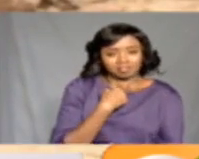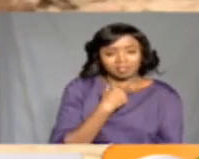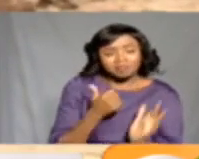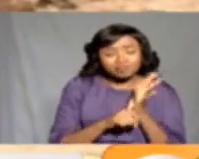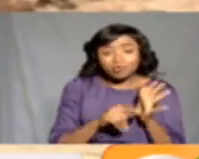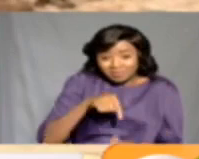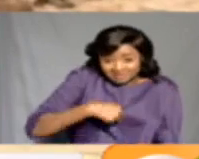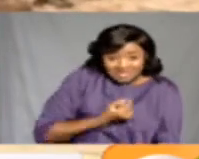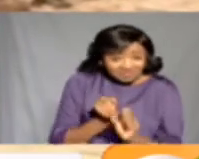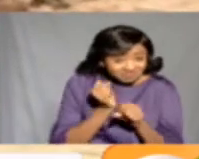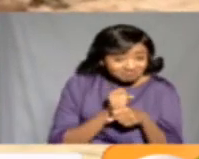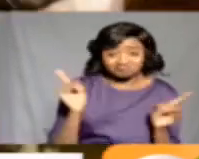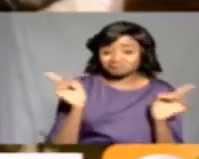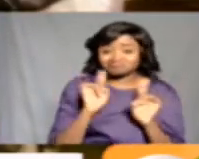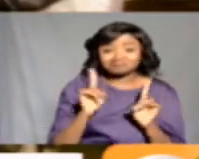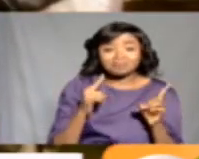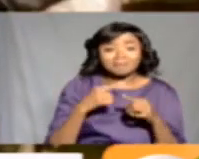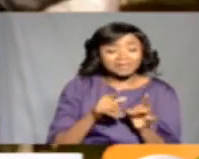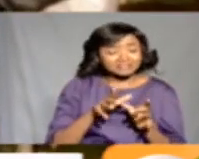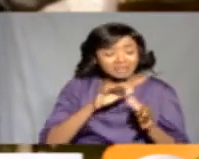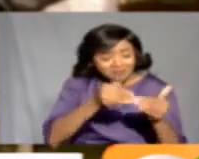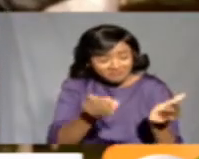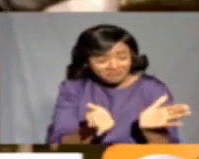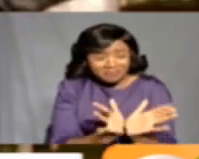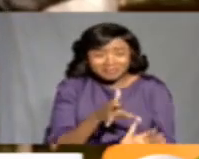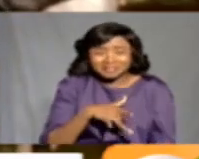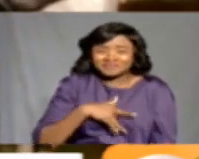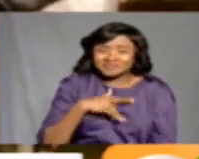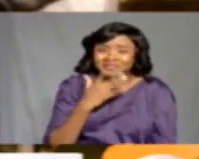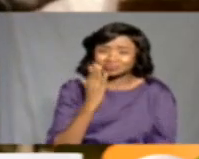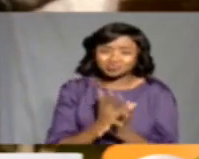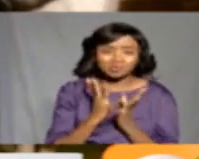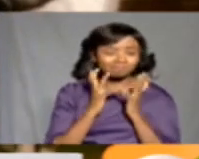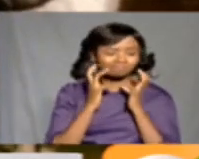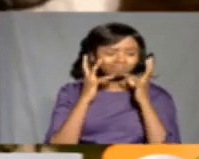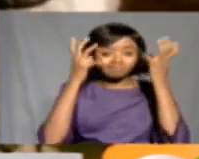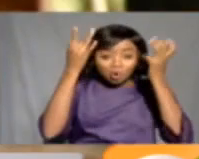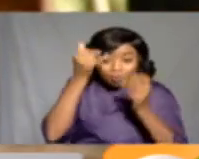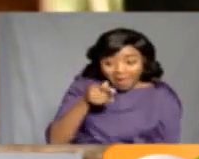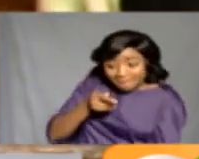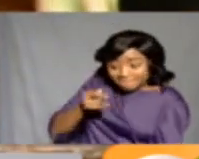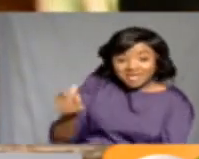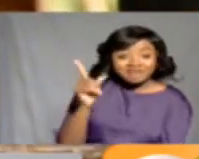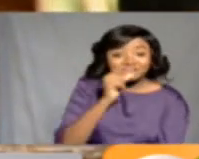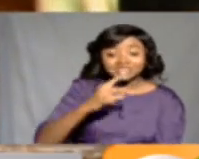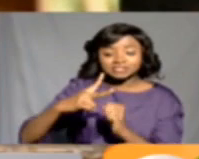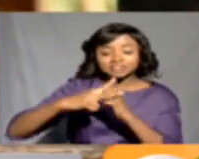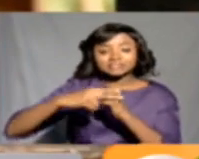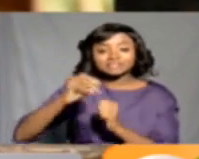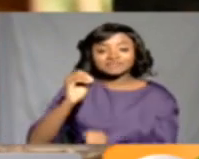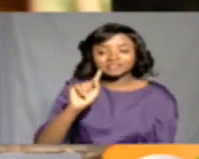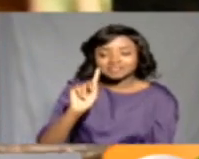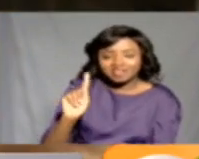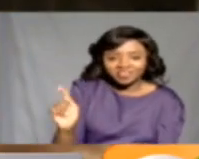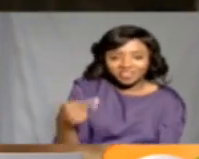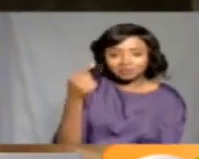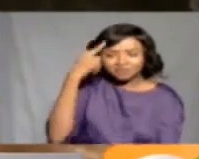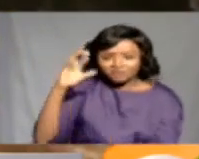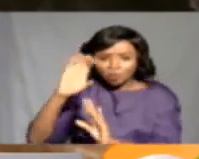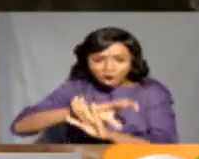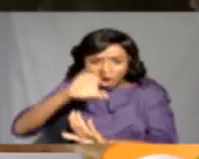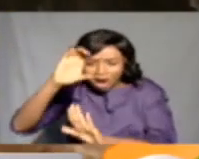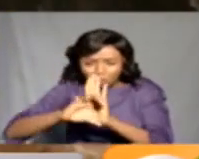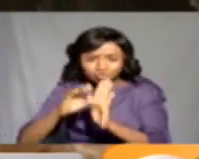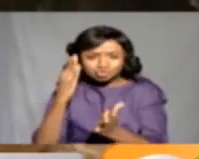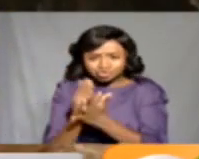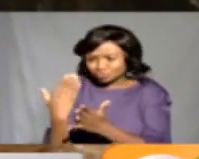but nonetheless one that pushes her family to the edge of despair, having already paid 70,000 shillings for a course which, after close